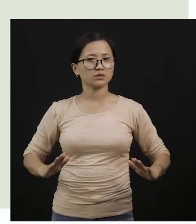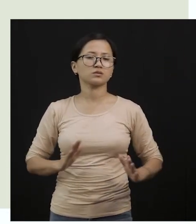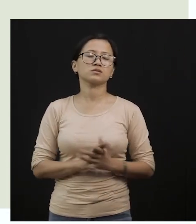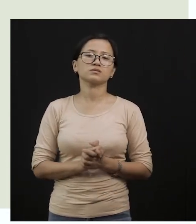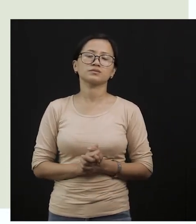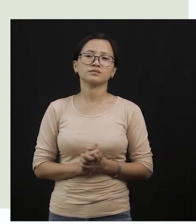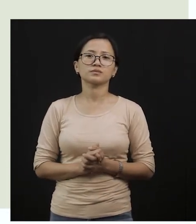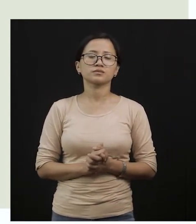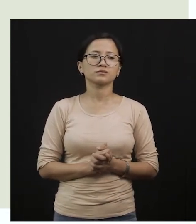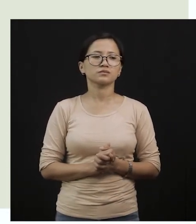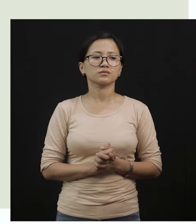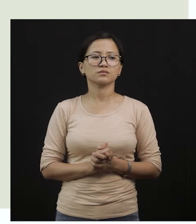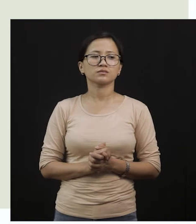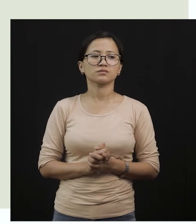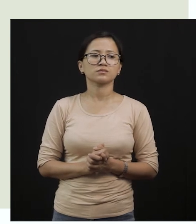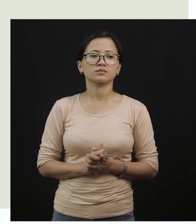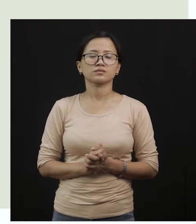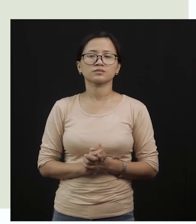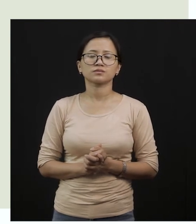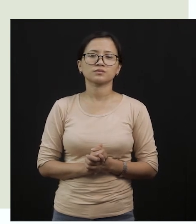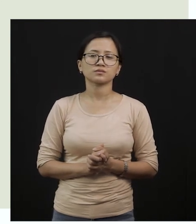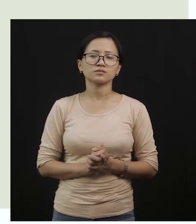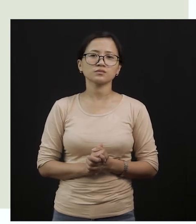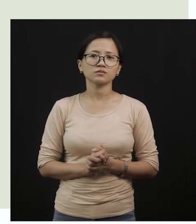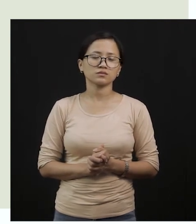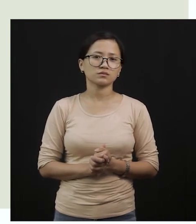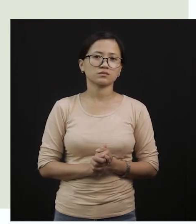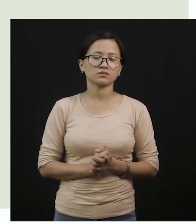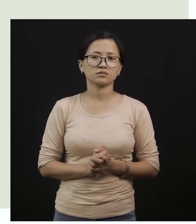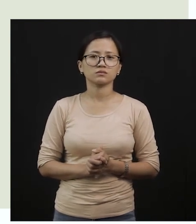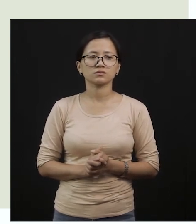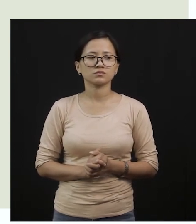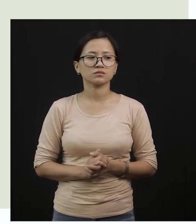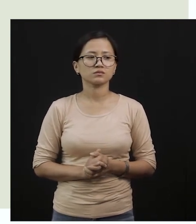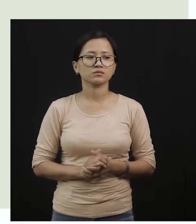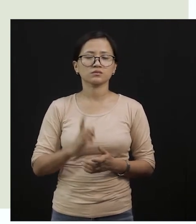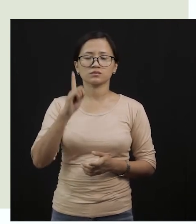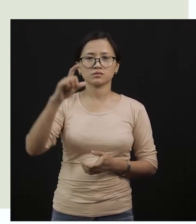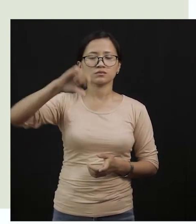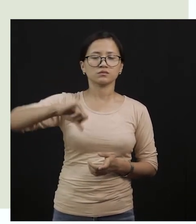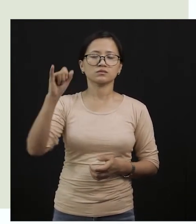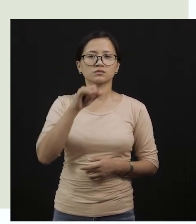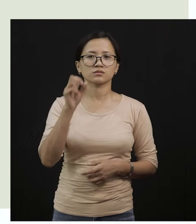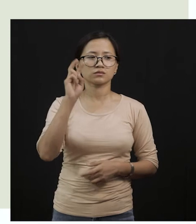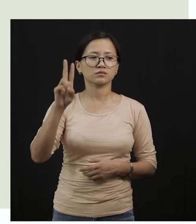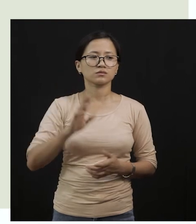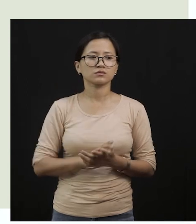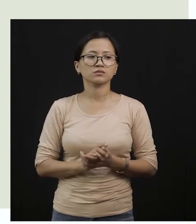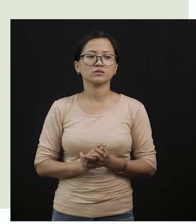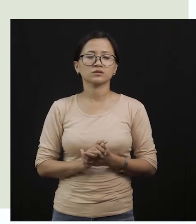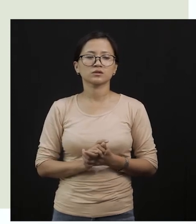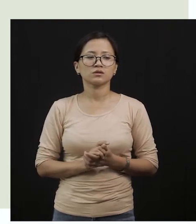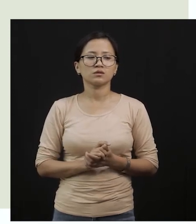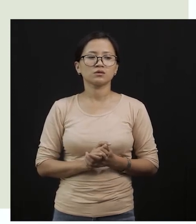In 1972, Jawaharlal Nehru Award for International Peace. And 1962, what did you win? I